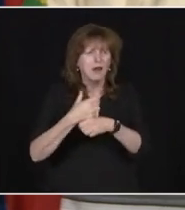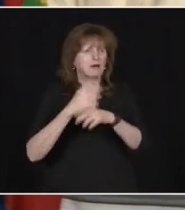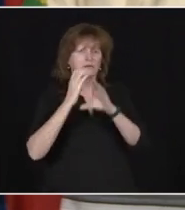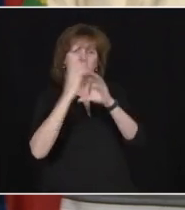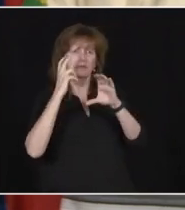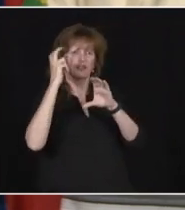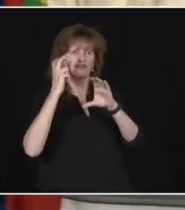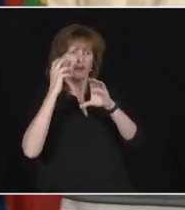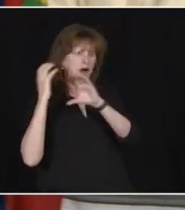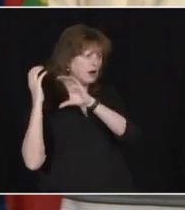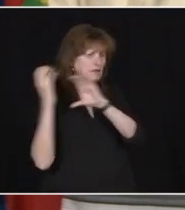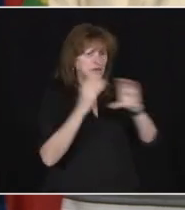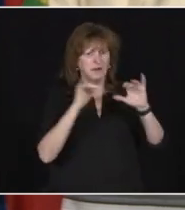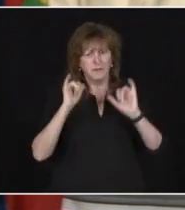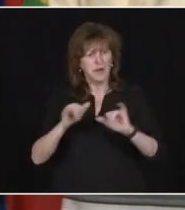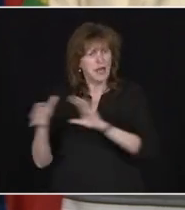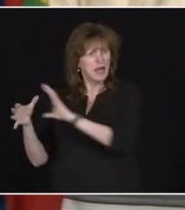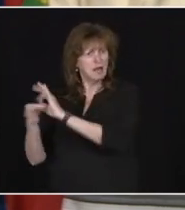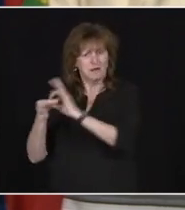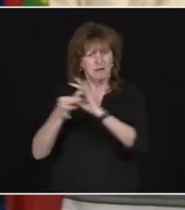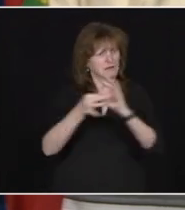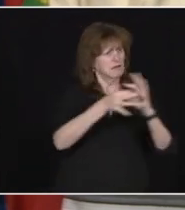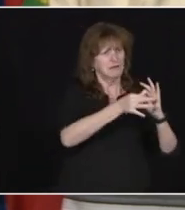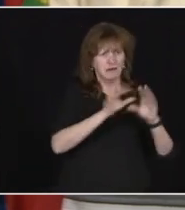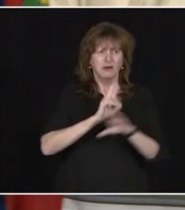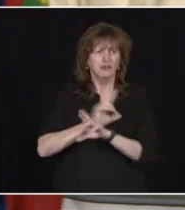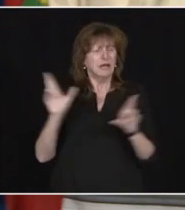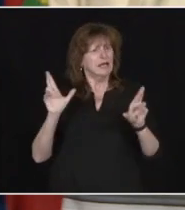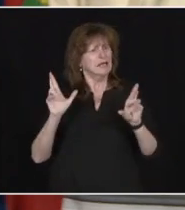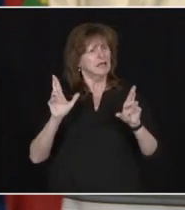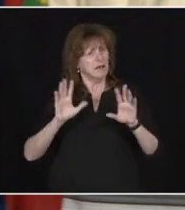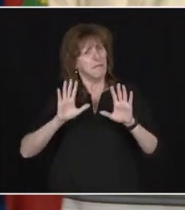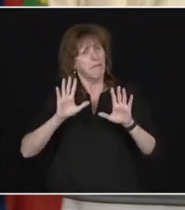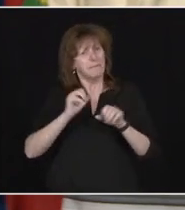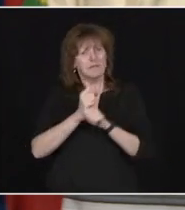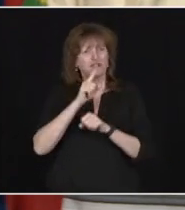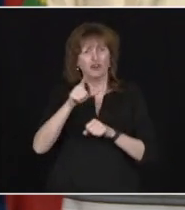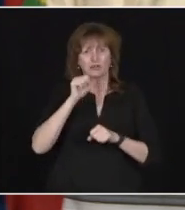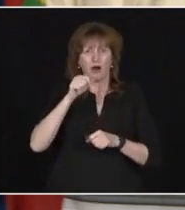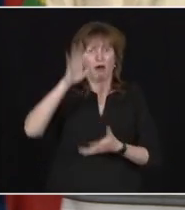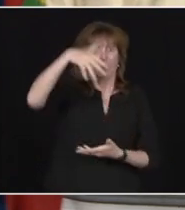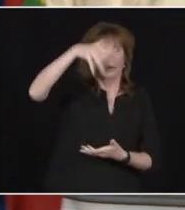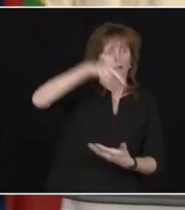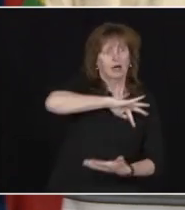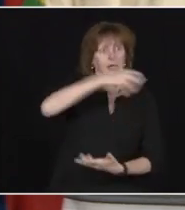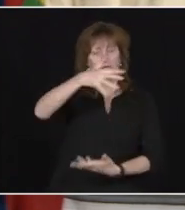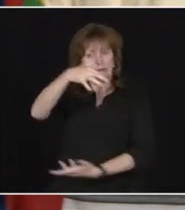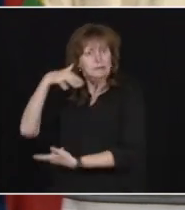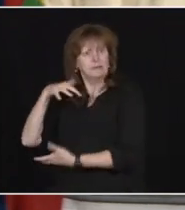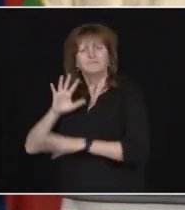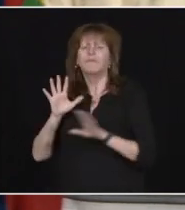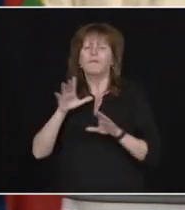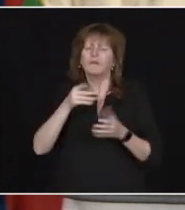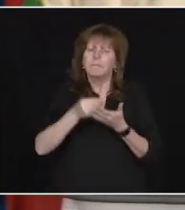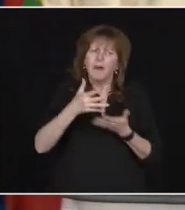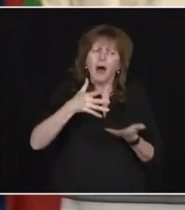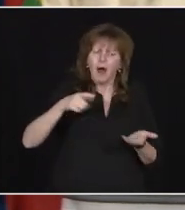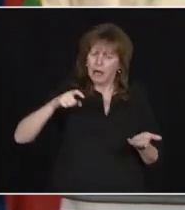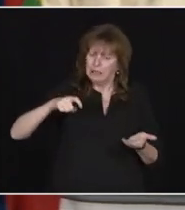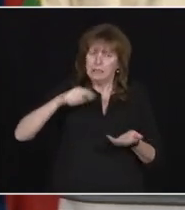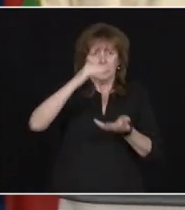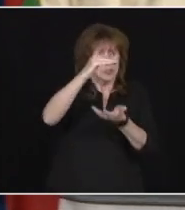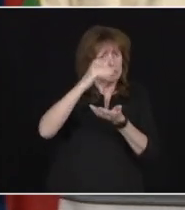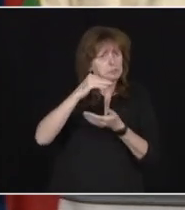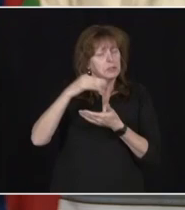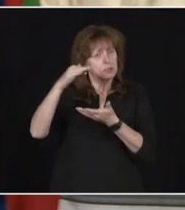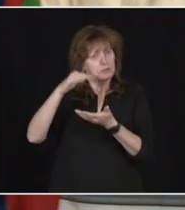ensuring that everyone only buys what they need. If we stay considerate of one another, there should be more than enough